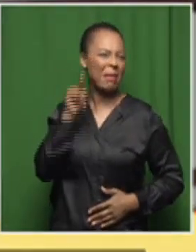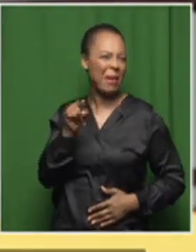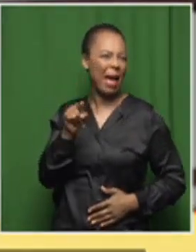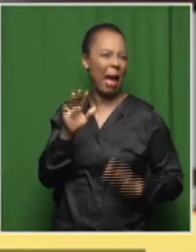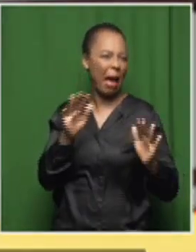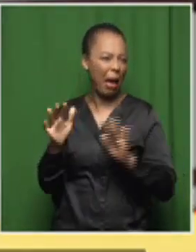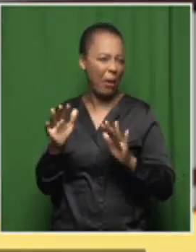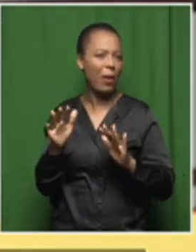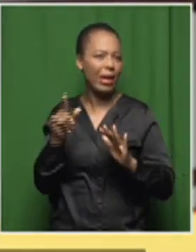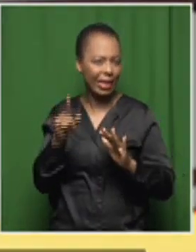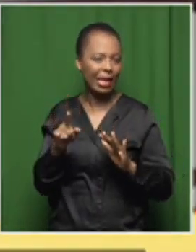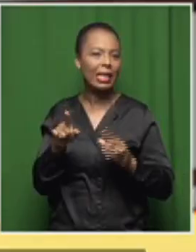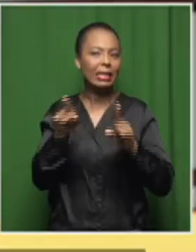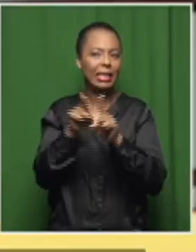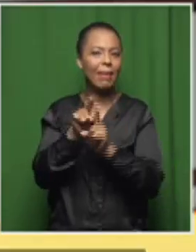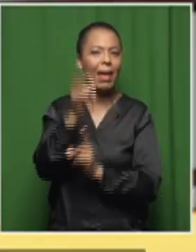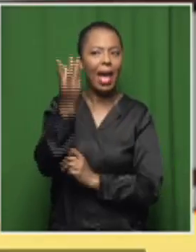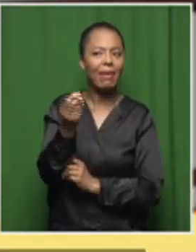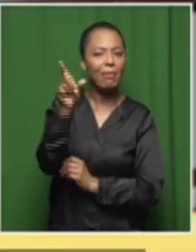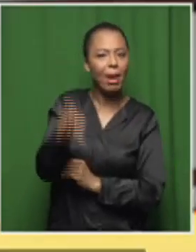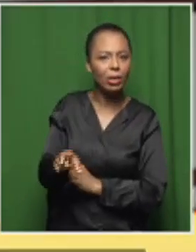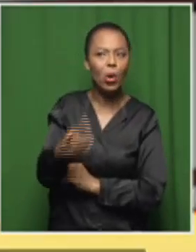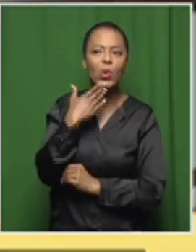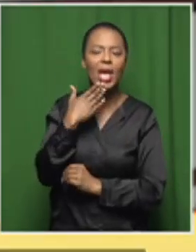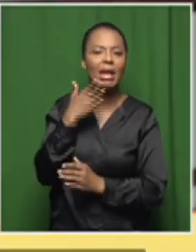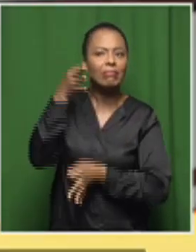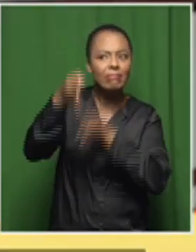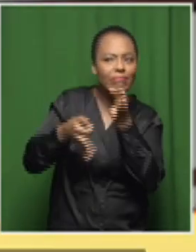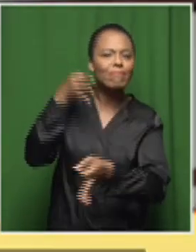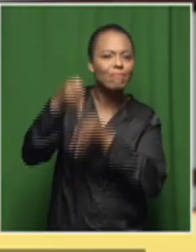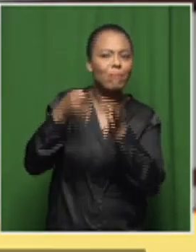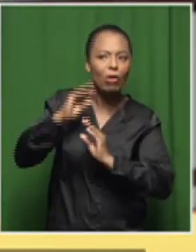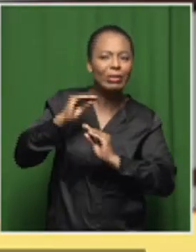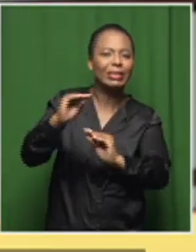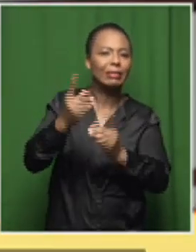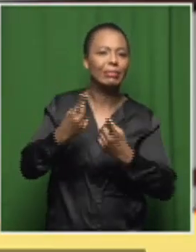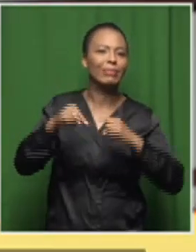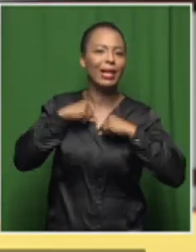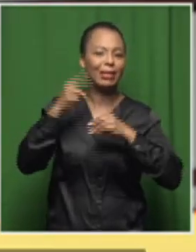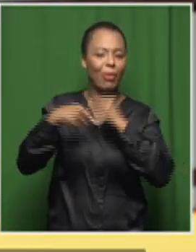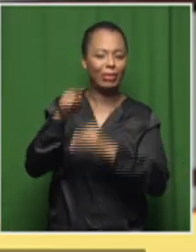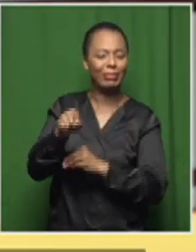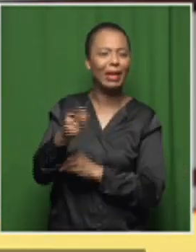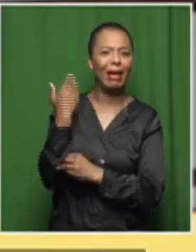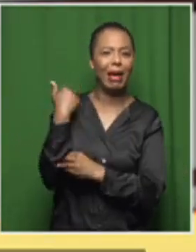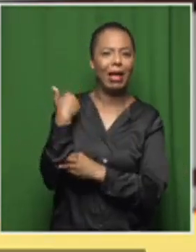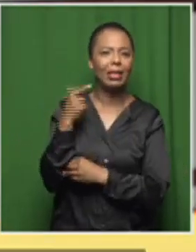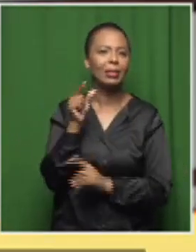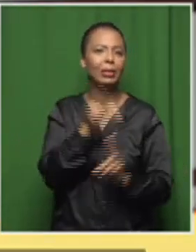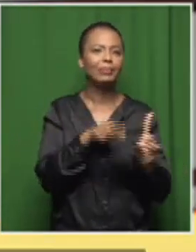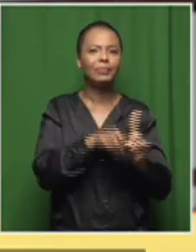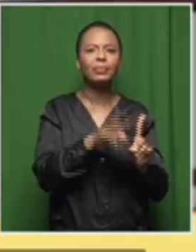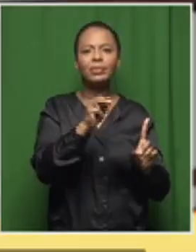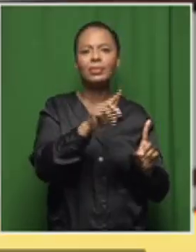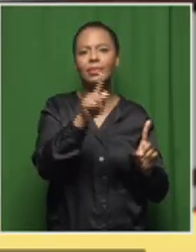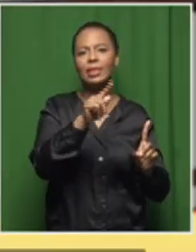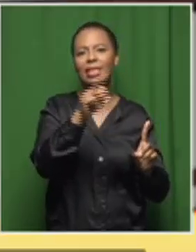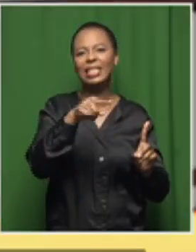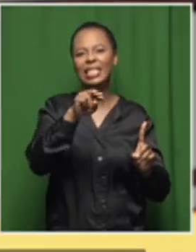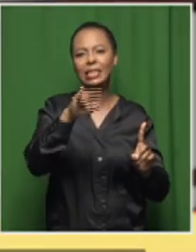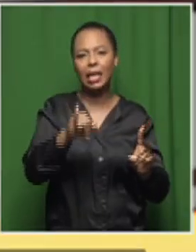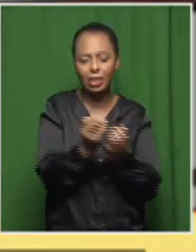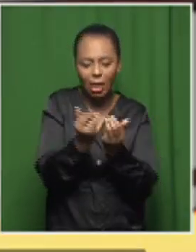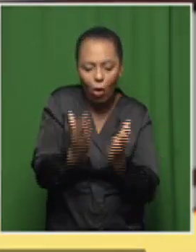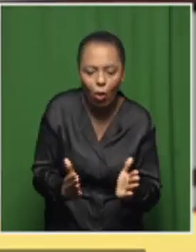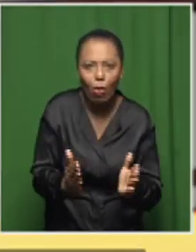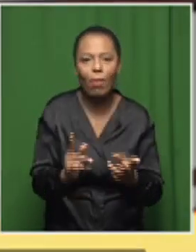we have somebody who can, share a bit about that. Nokulinda Mkhize, she's a Sangoma, she's also a writer. She's